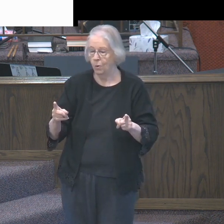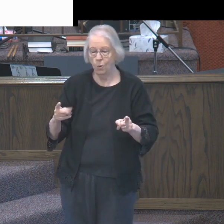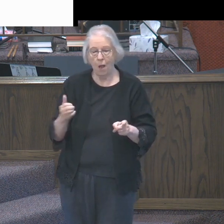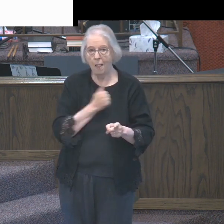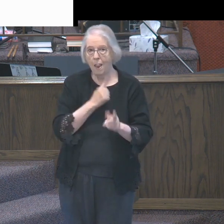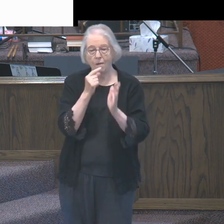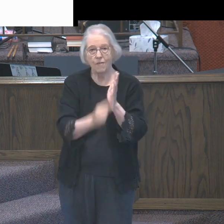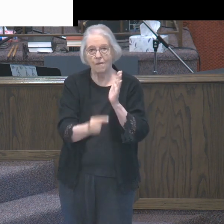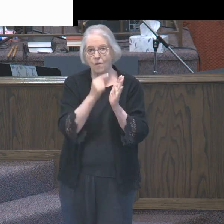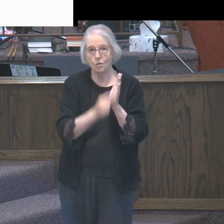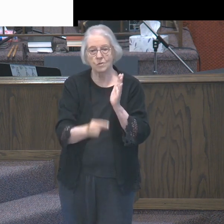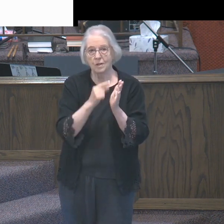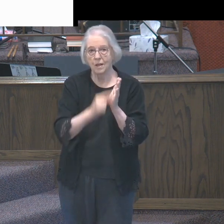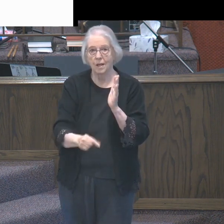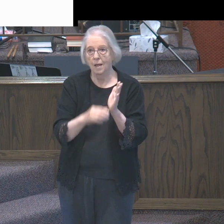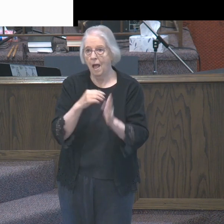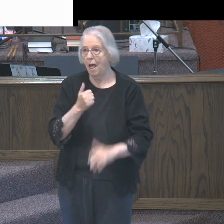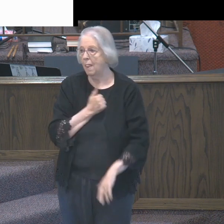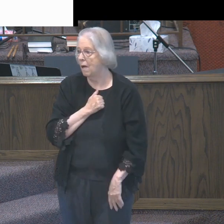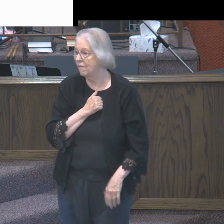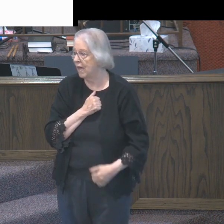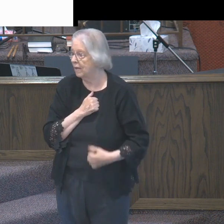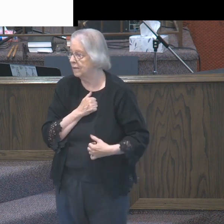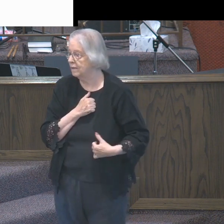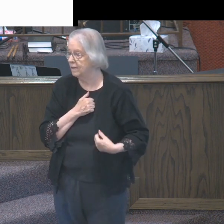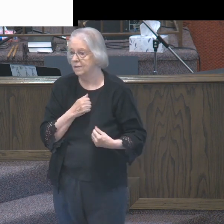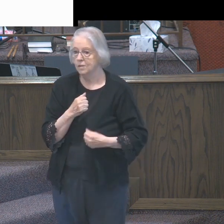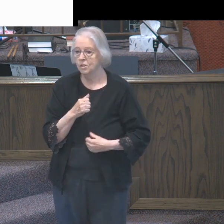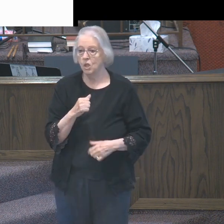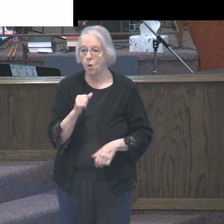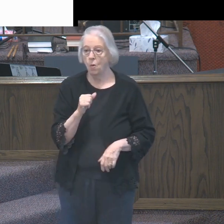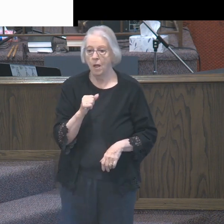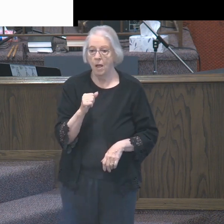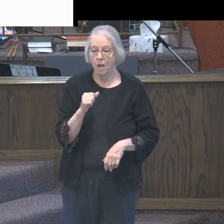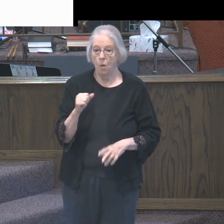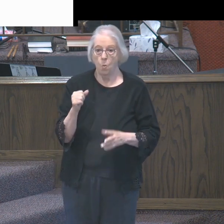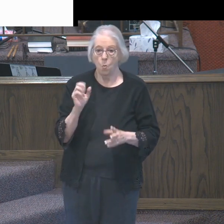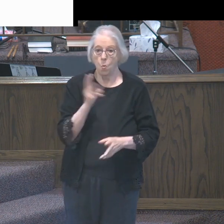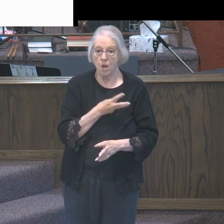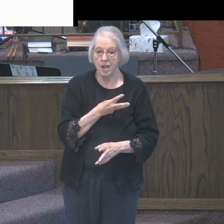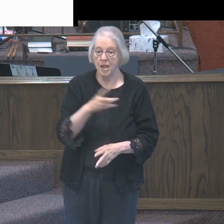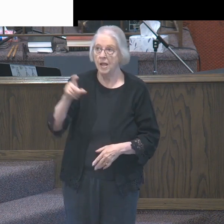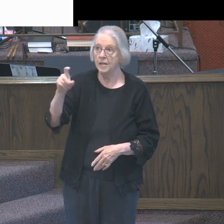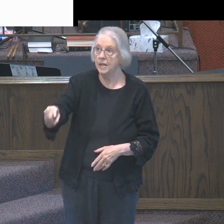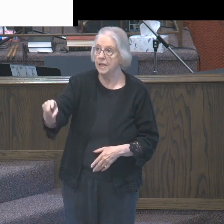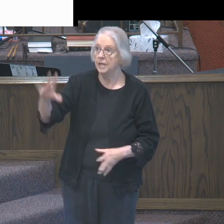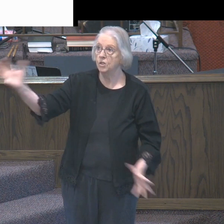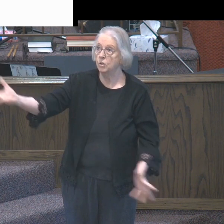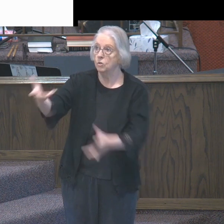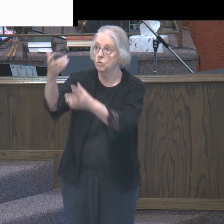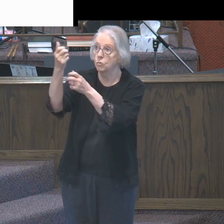So I'm not saying don't not pray for deliverance. What I'm saying is, what do I need,